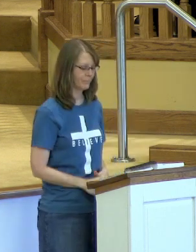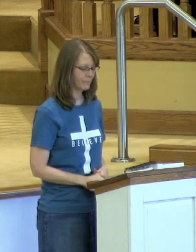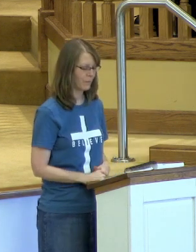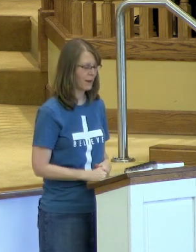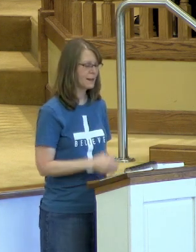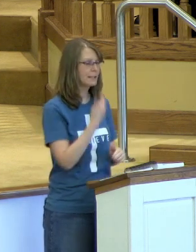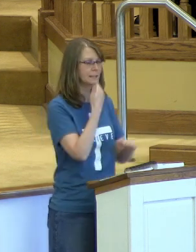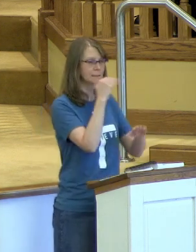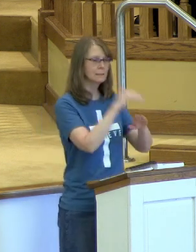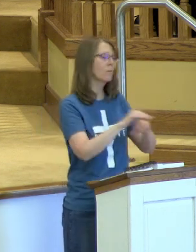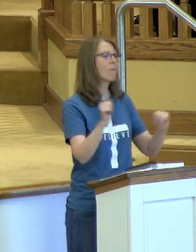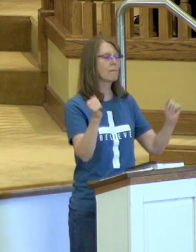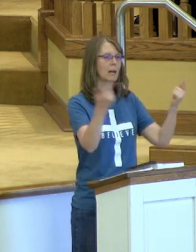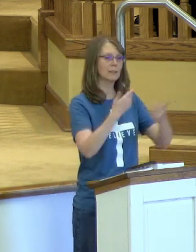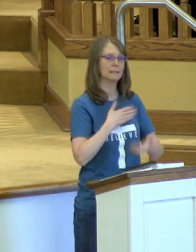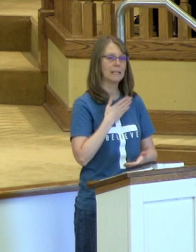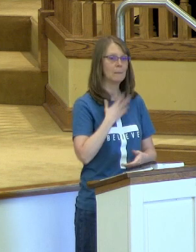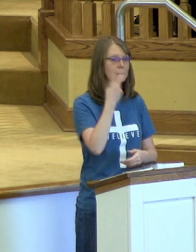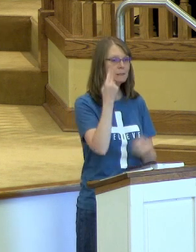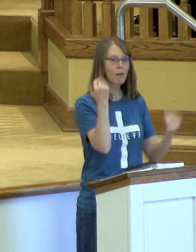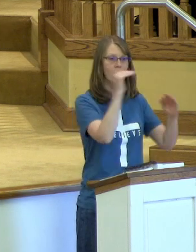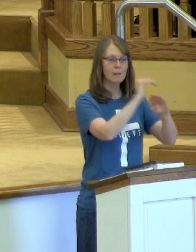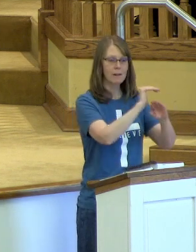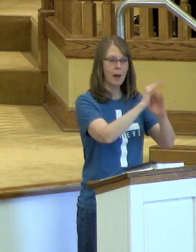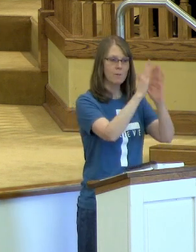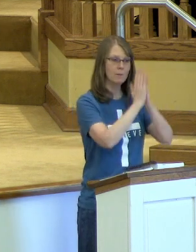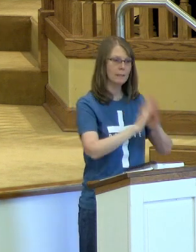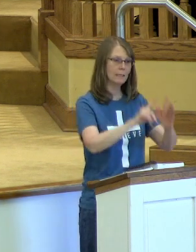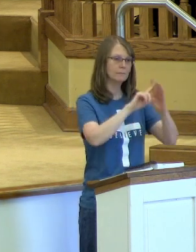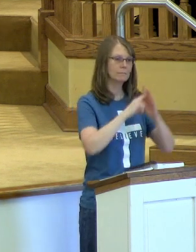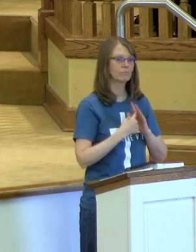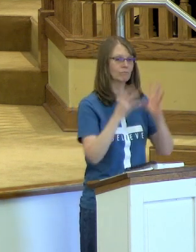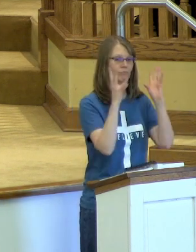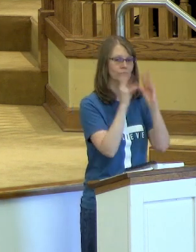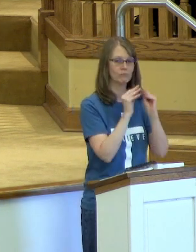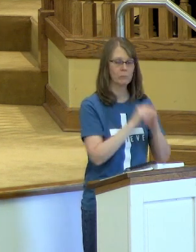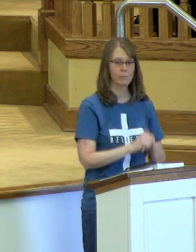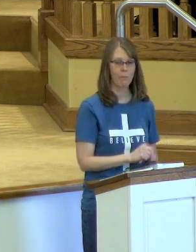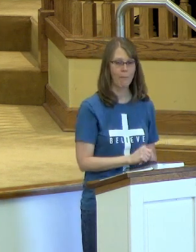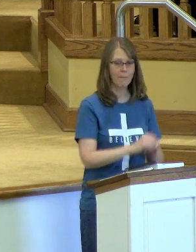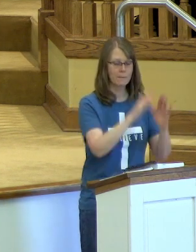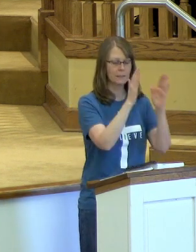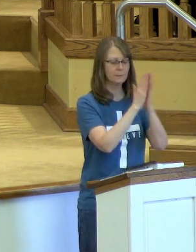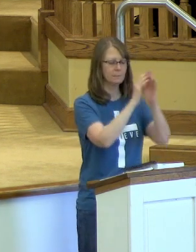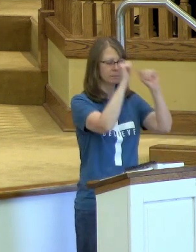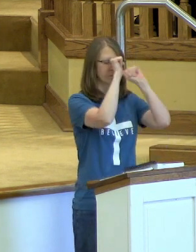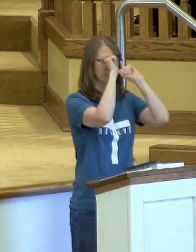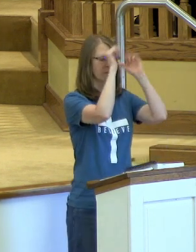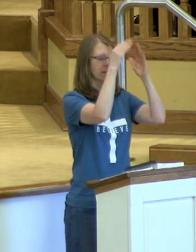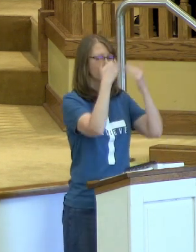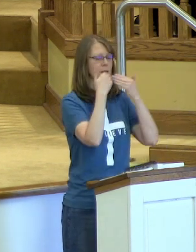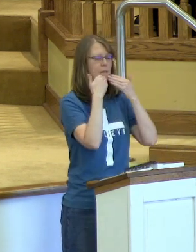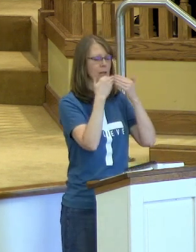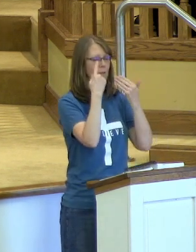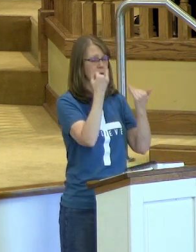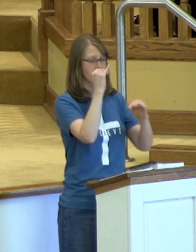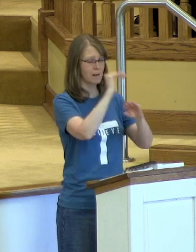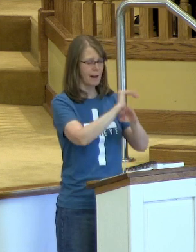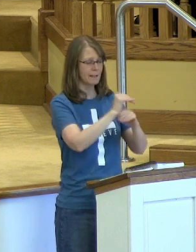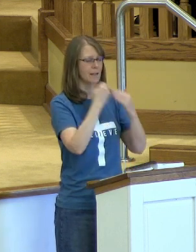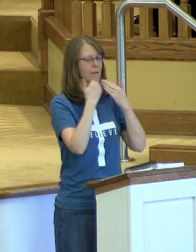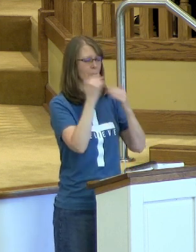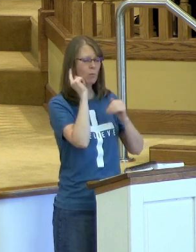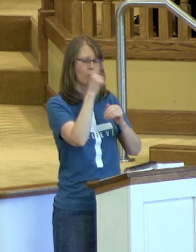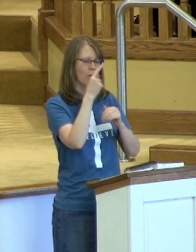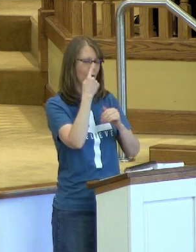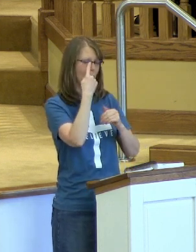Good evening, everyone. So glad to see you all here tonight. So let's pray and get right into the service for tonight. Dear Heavenly Father, thank you so much for this evening. Thank you for everyone who's able to